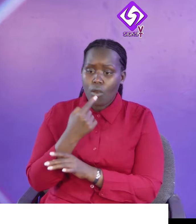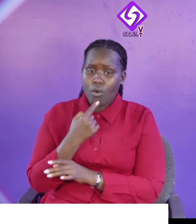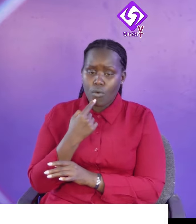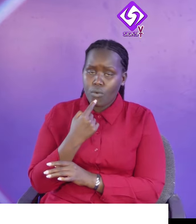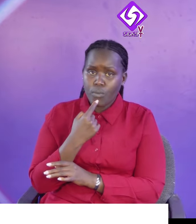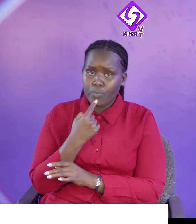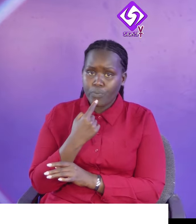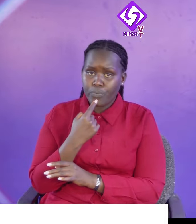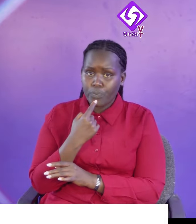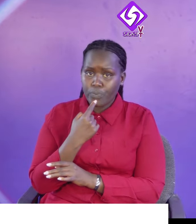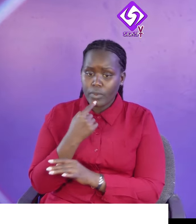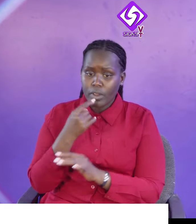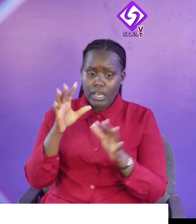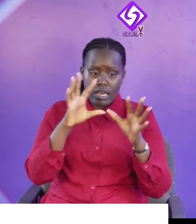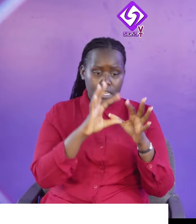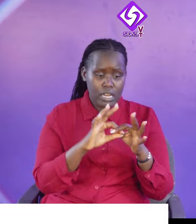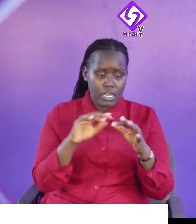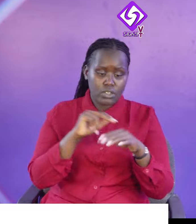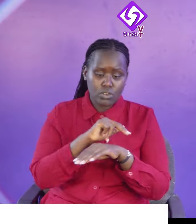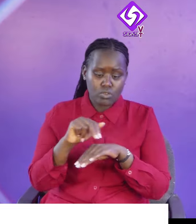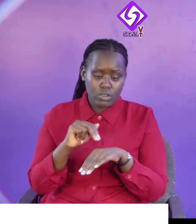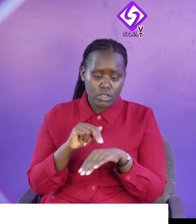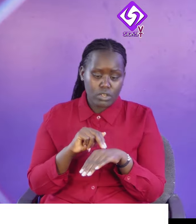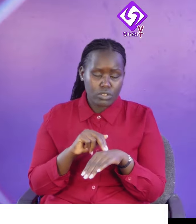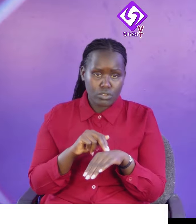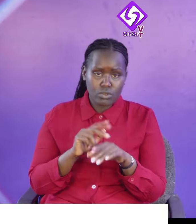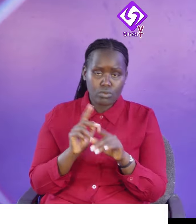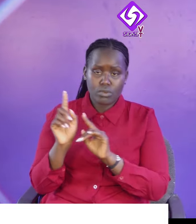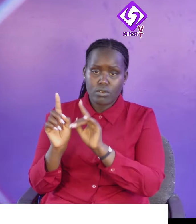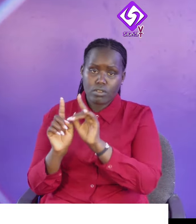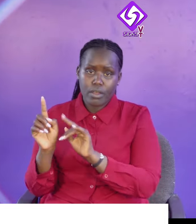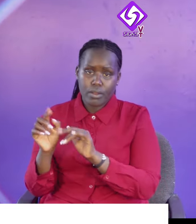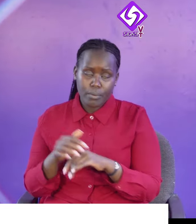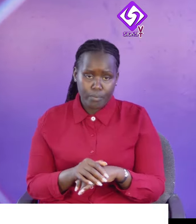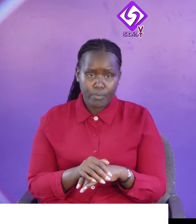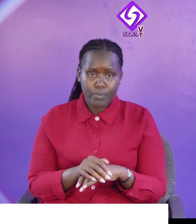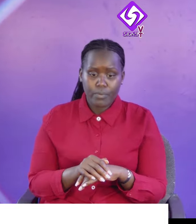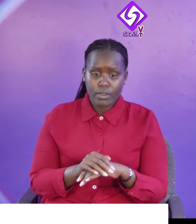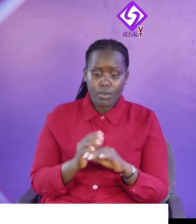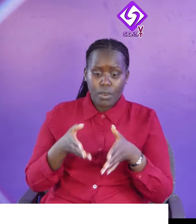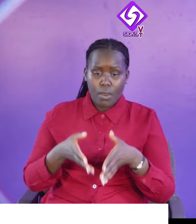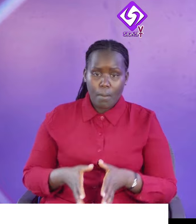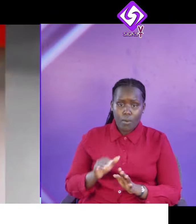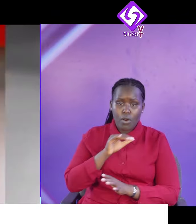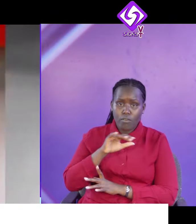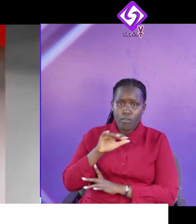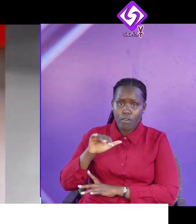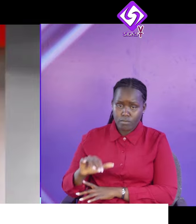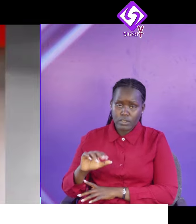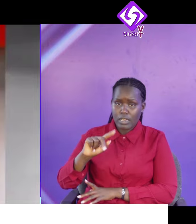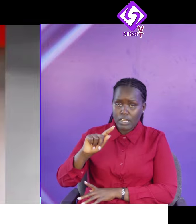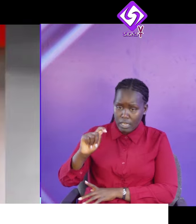story is linked to the nation's storm journey. Born of the son of Kenya's first